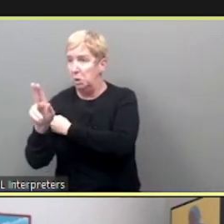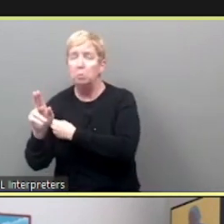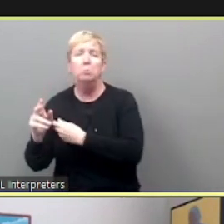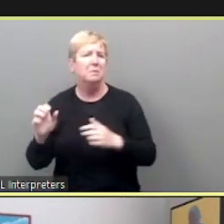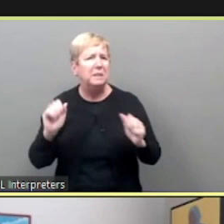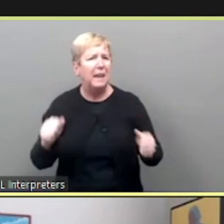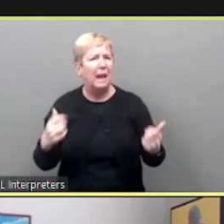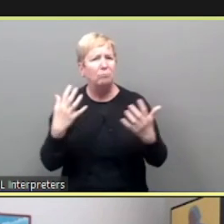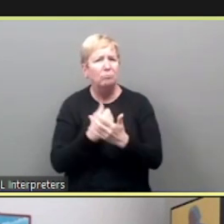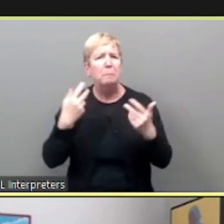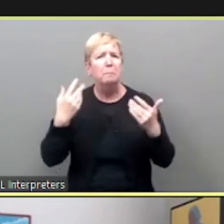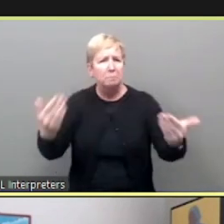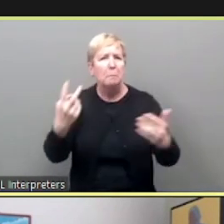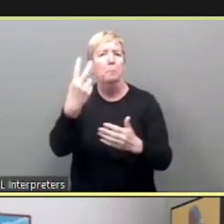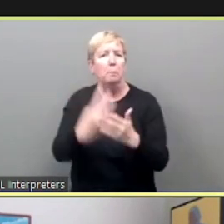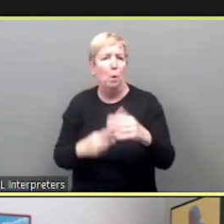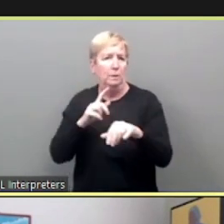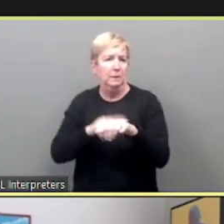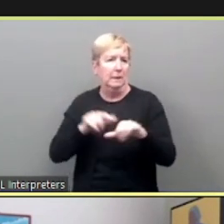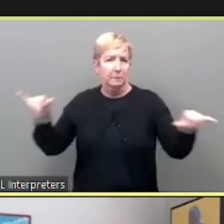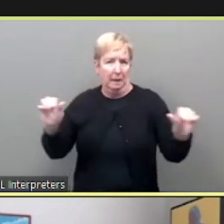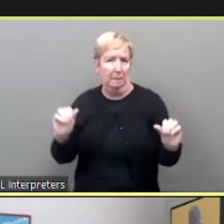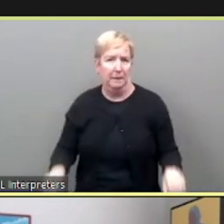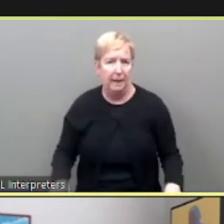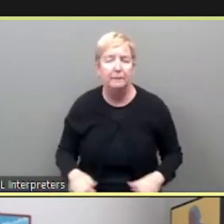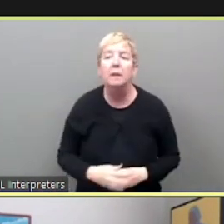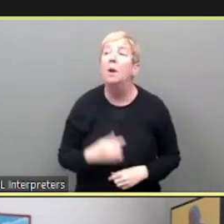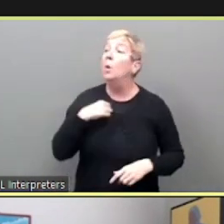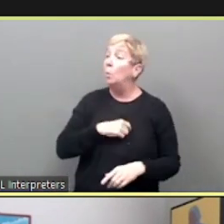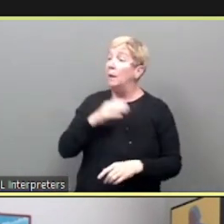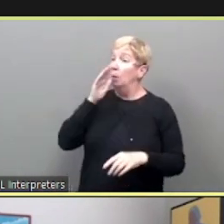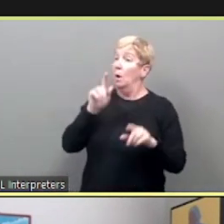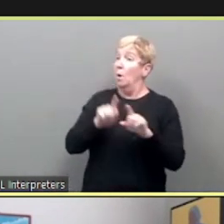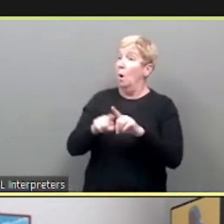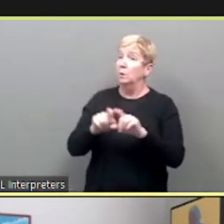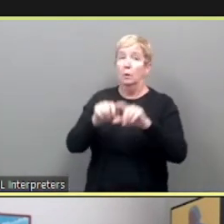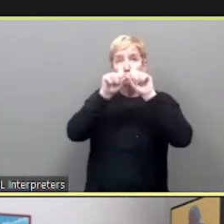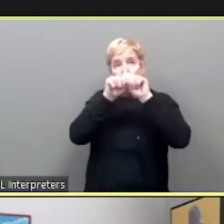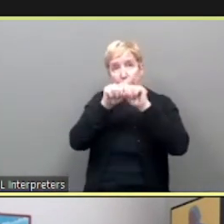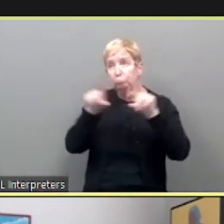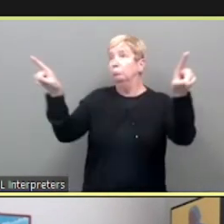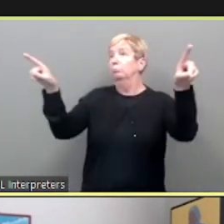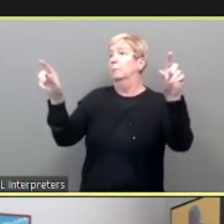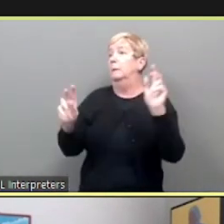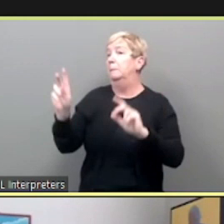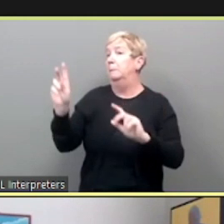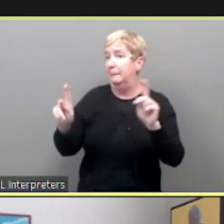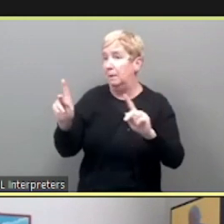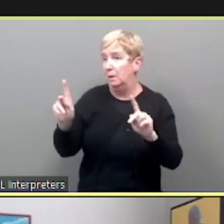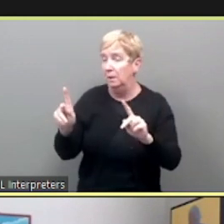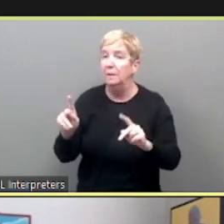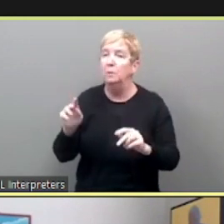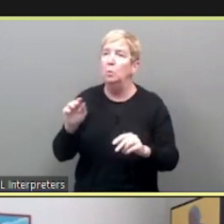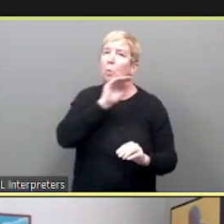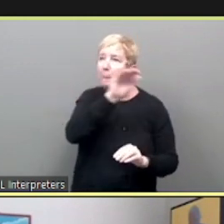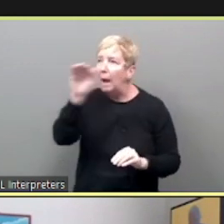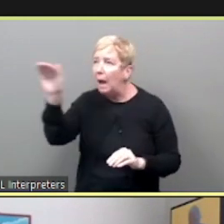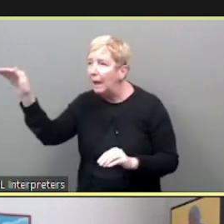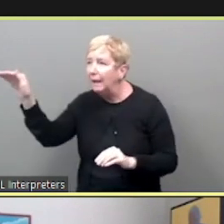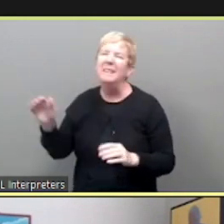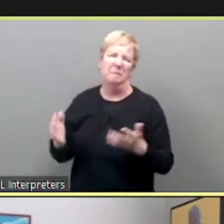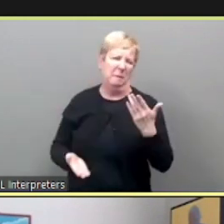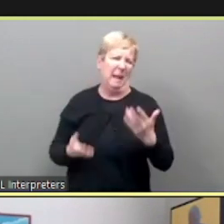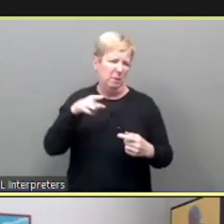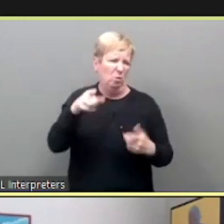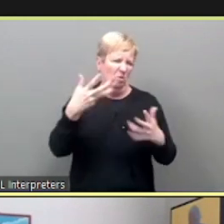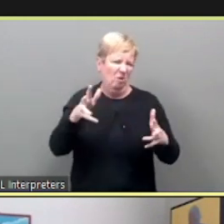time. We're also sending reminder notices for those who have been registered on the app. Some of you may have gotten texts